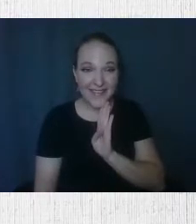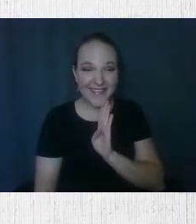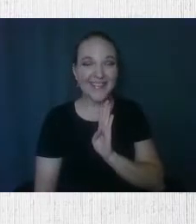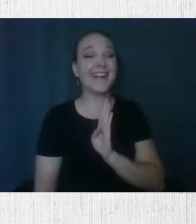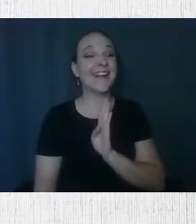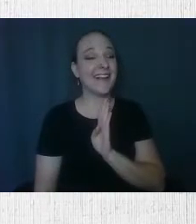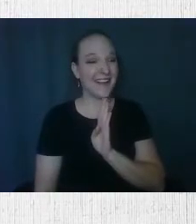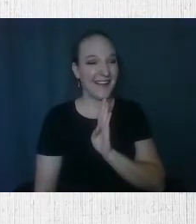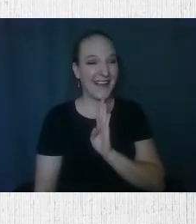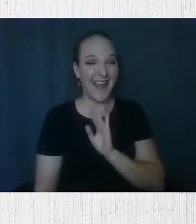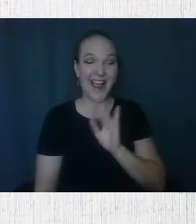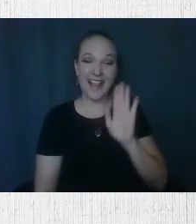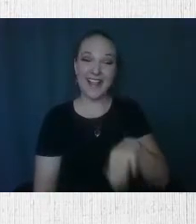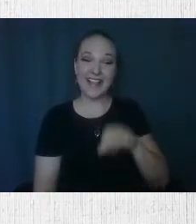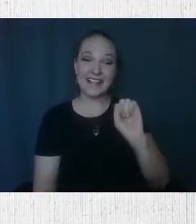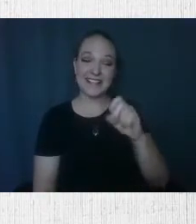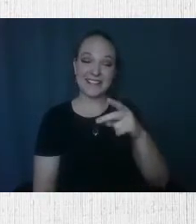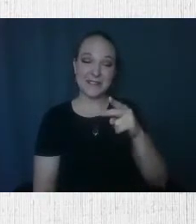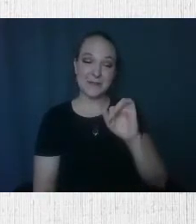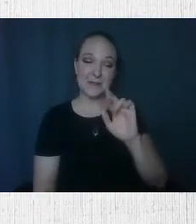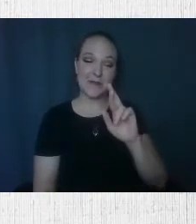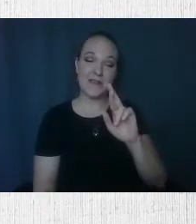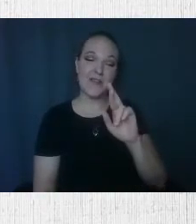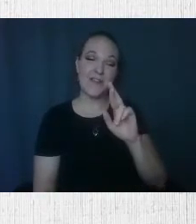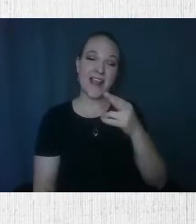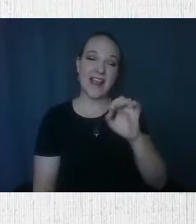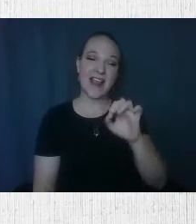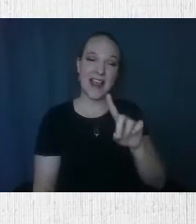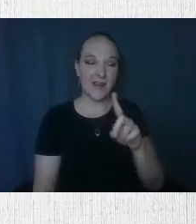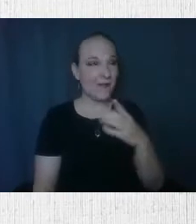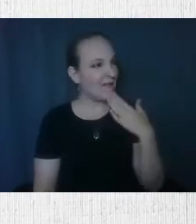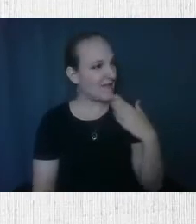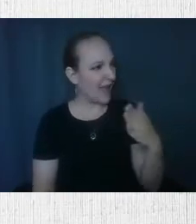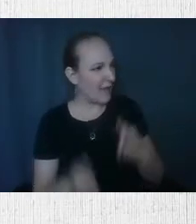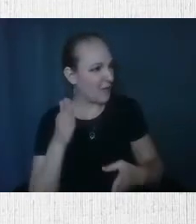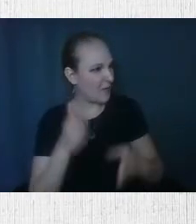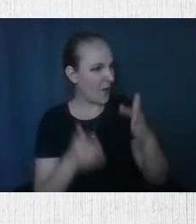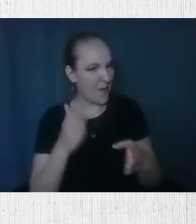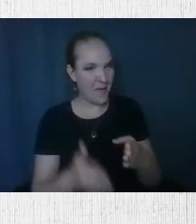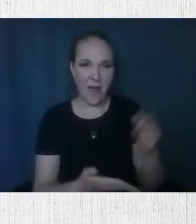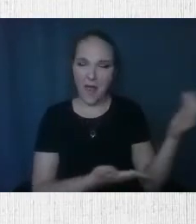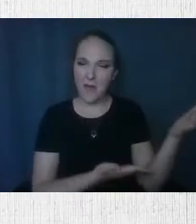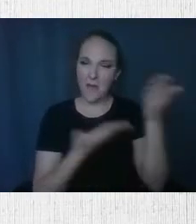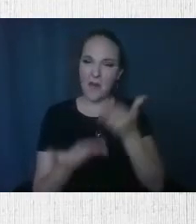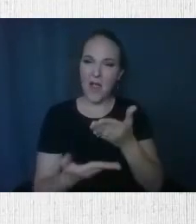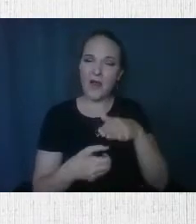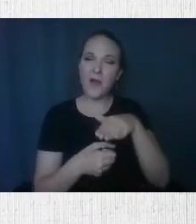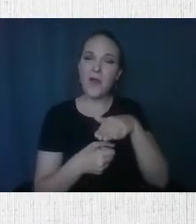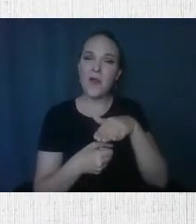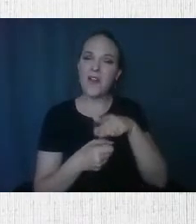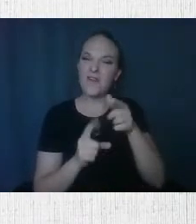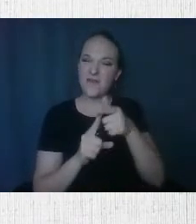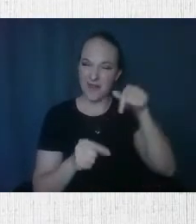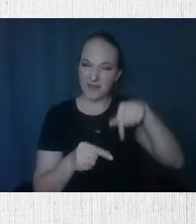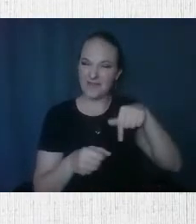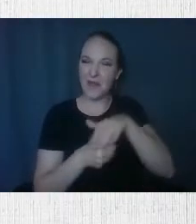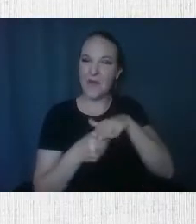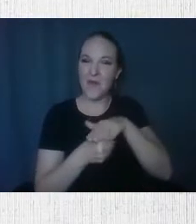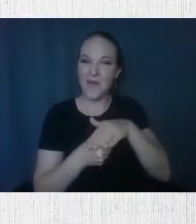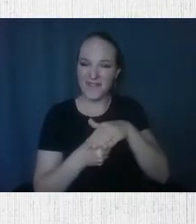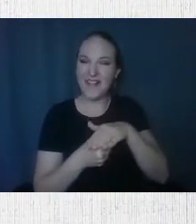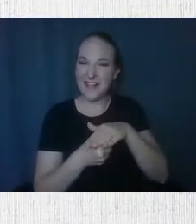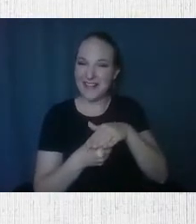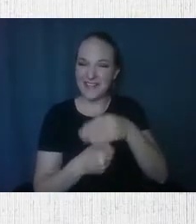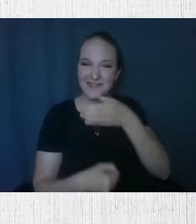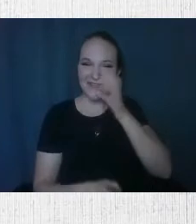Spearhead, one of our local people. Thank you very much, Mr. Robot. It has brought a very nice local beverage to enjoy this